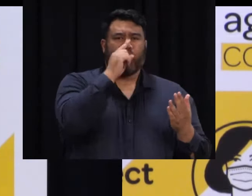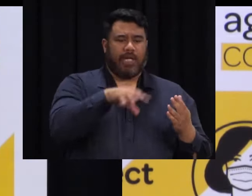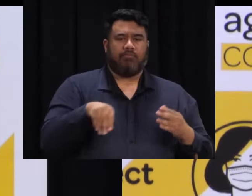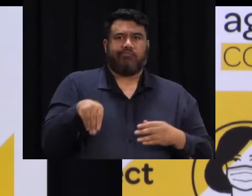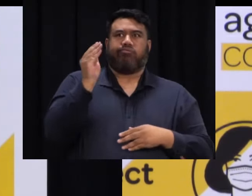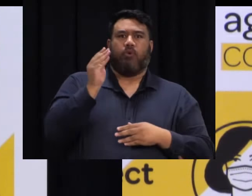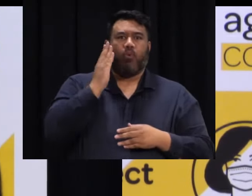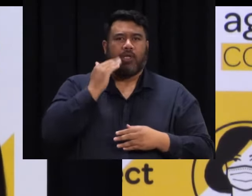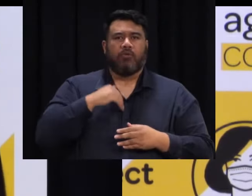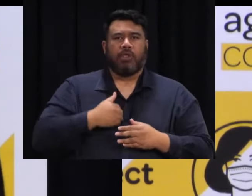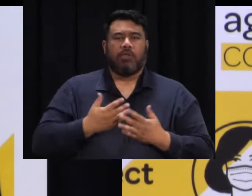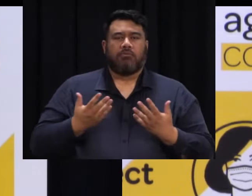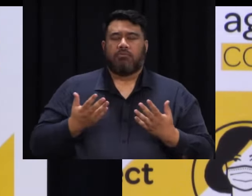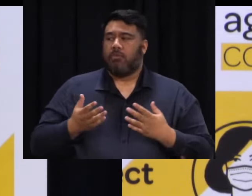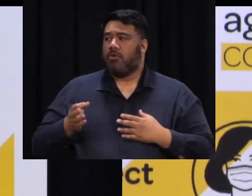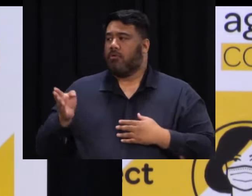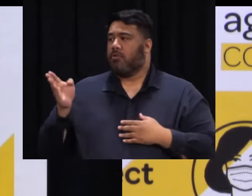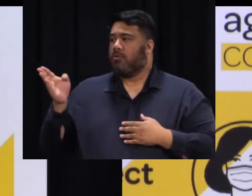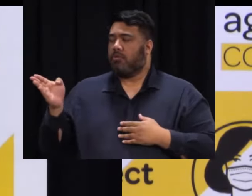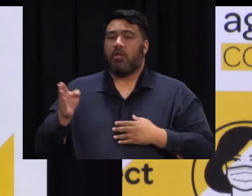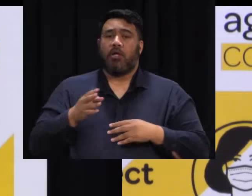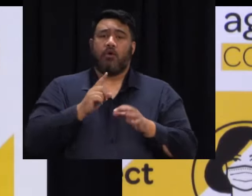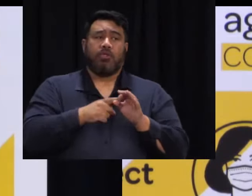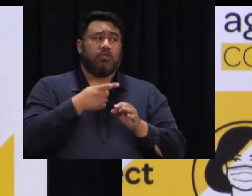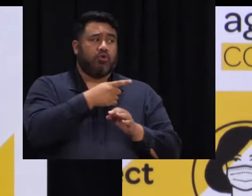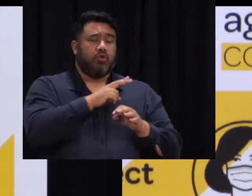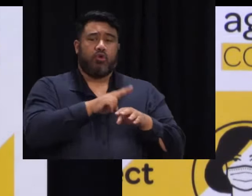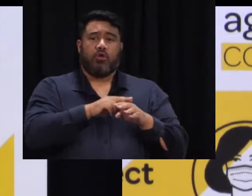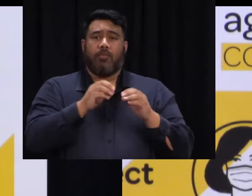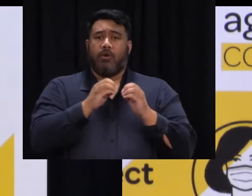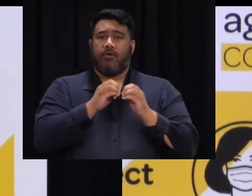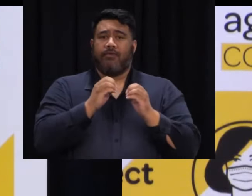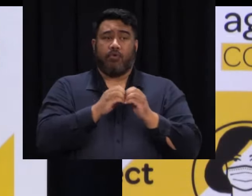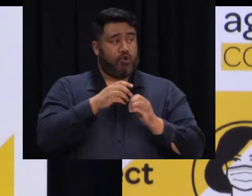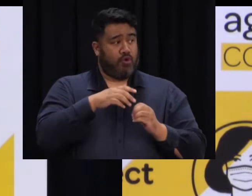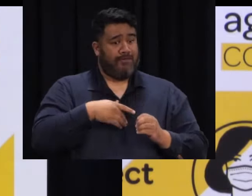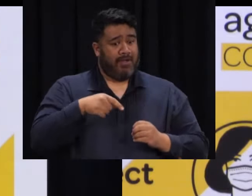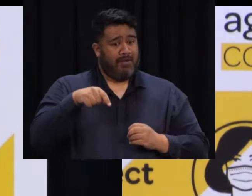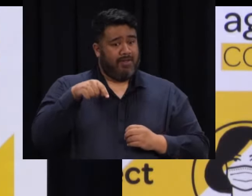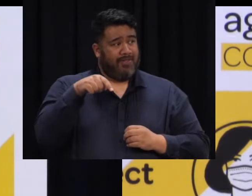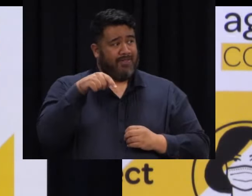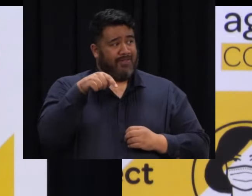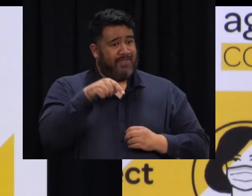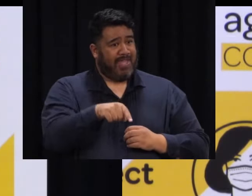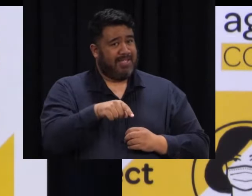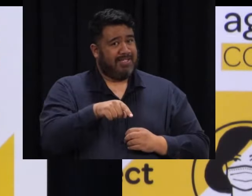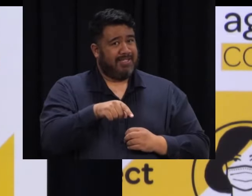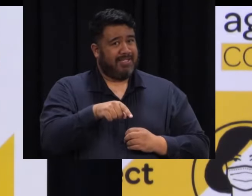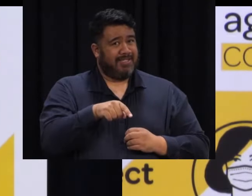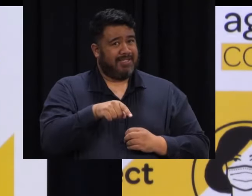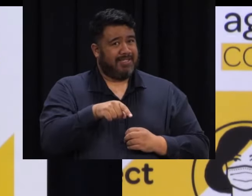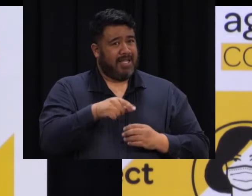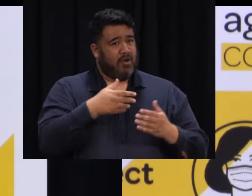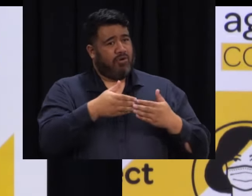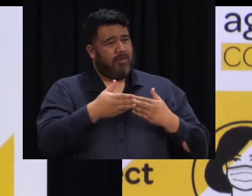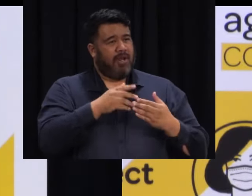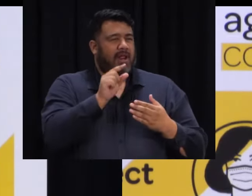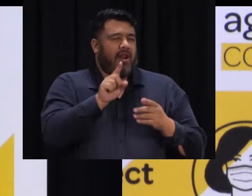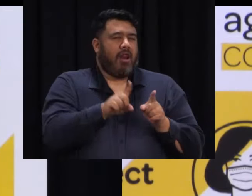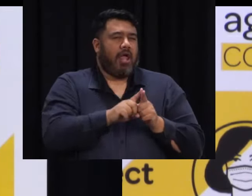vaccinated environments too. Just on that, Dr. Bloomfield, do you see this, like you said, even as a bit of a test to see what compliance is like with such a bespoke,